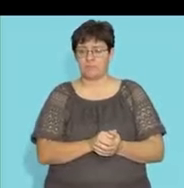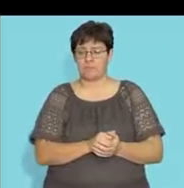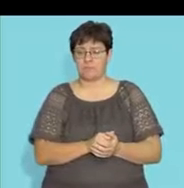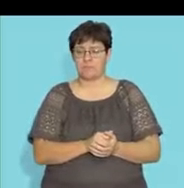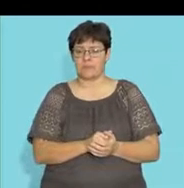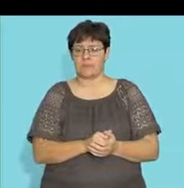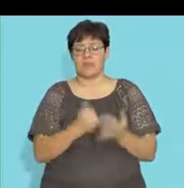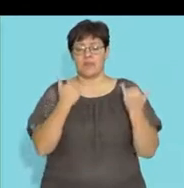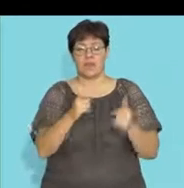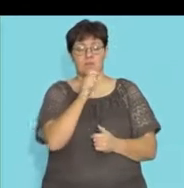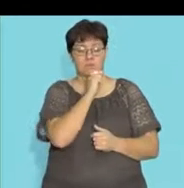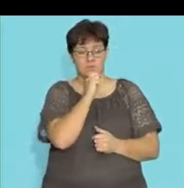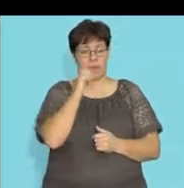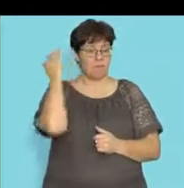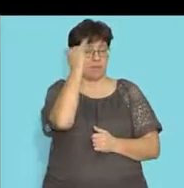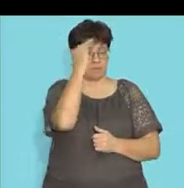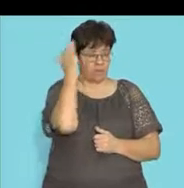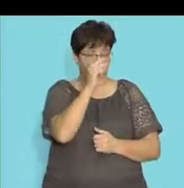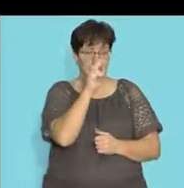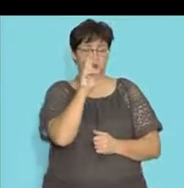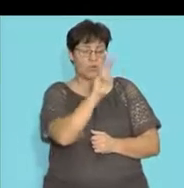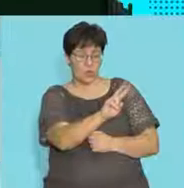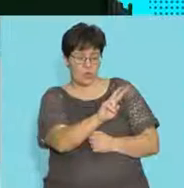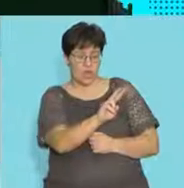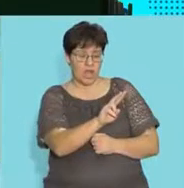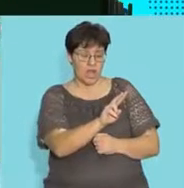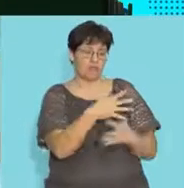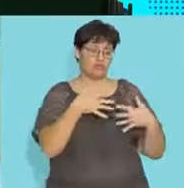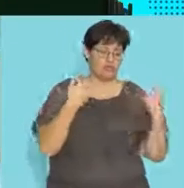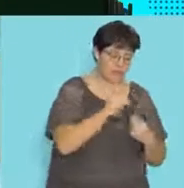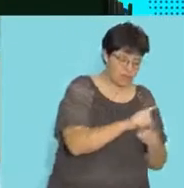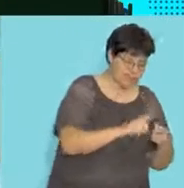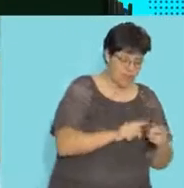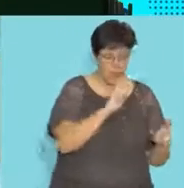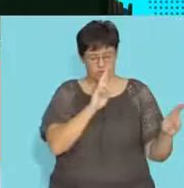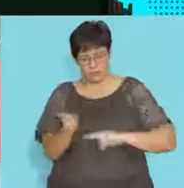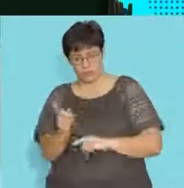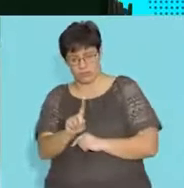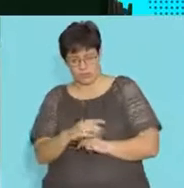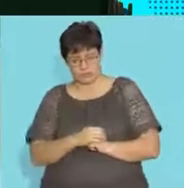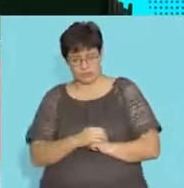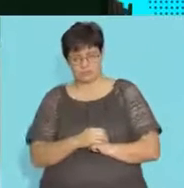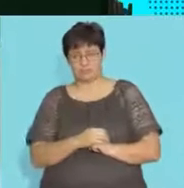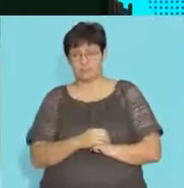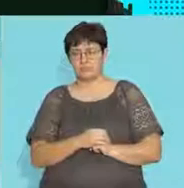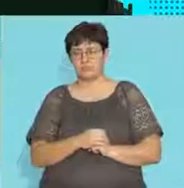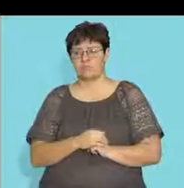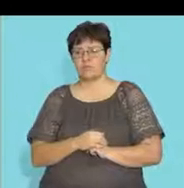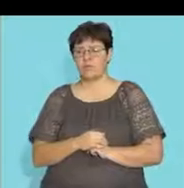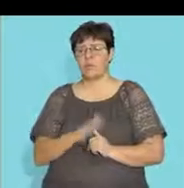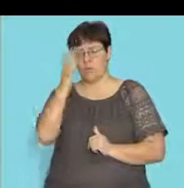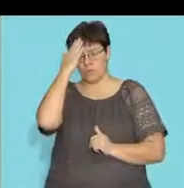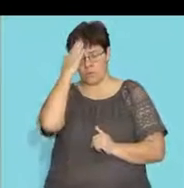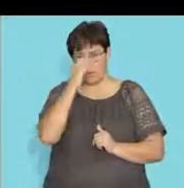Right, but if we now go use our methodology to go look at what the stress is and what the response is, let's quickly go look.